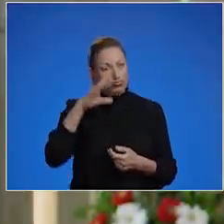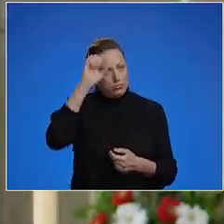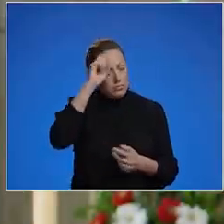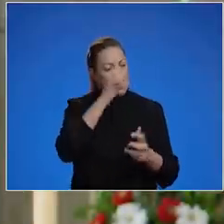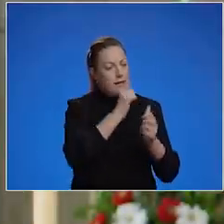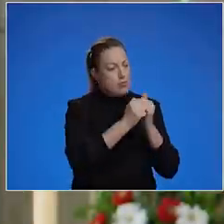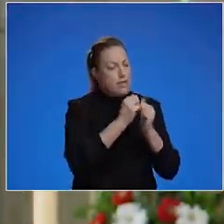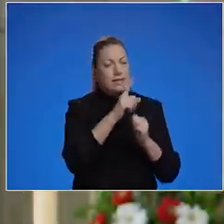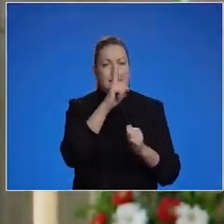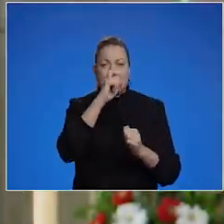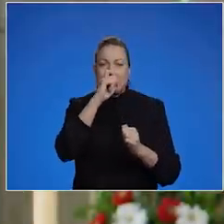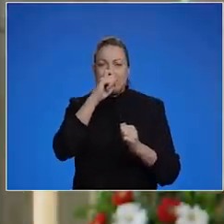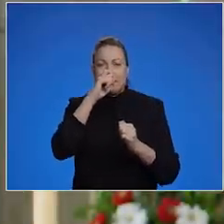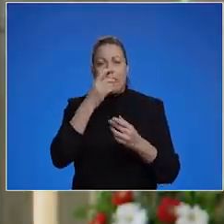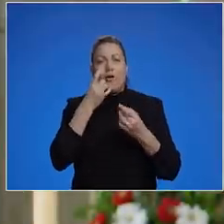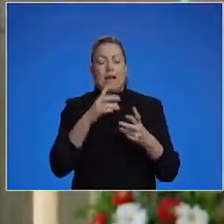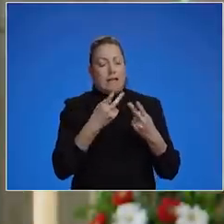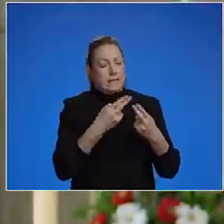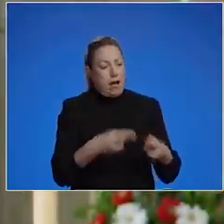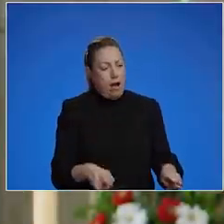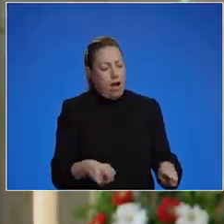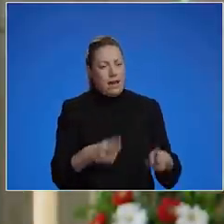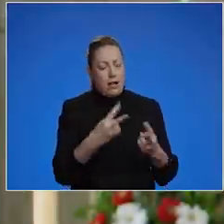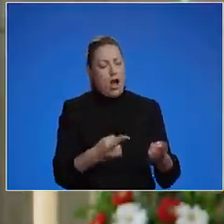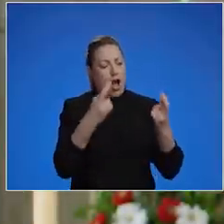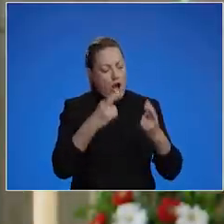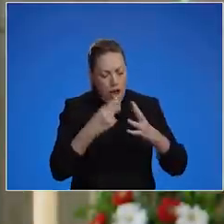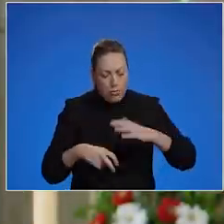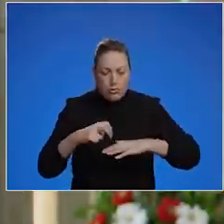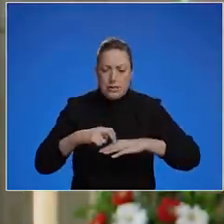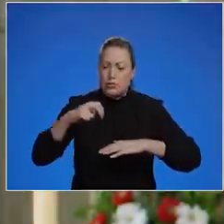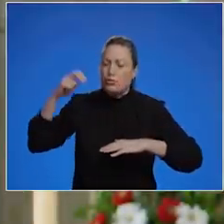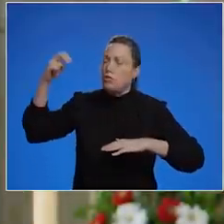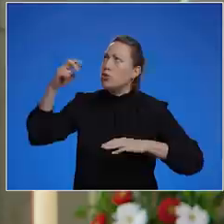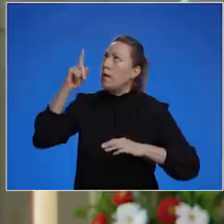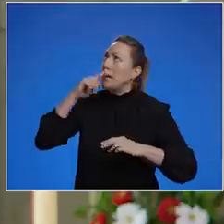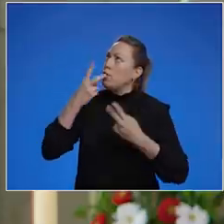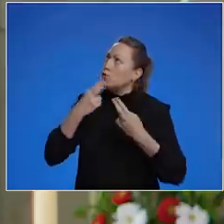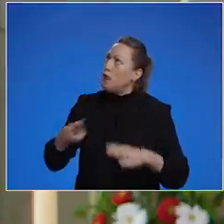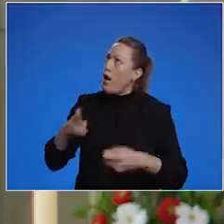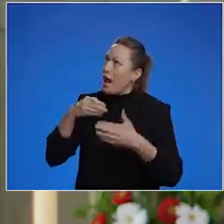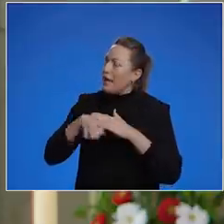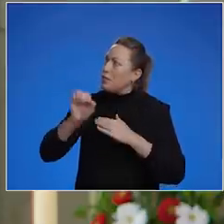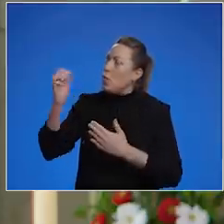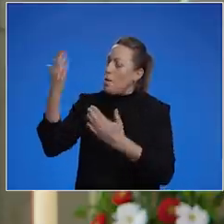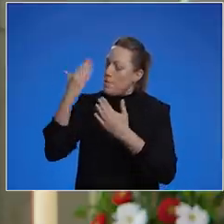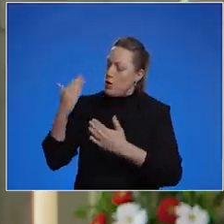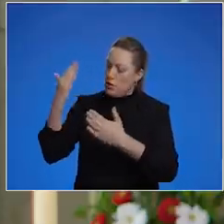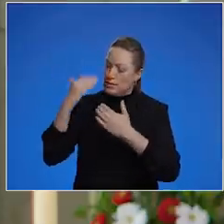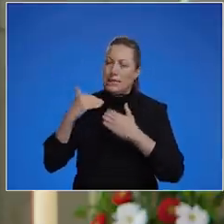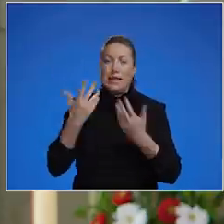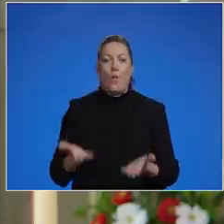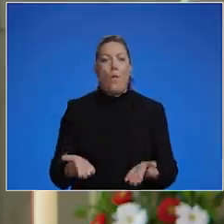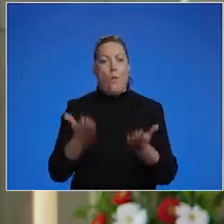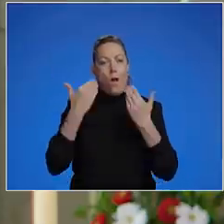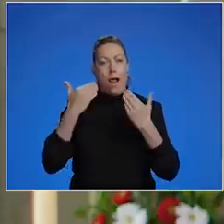Remember also our brothers and sisters who have fallen asleep in the hope of the resurrection, and all who've died in your mercy. Welcome